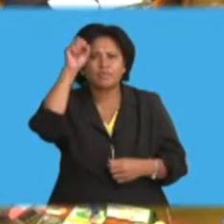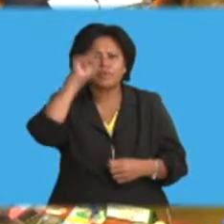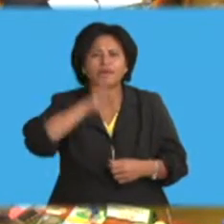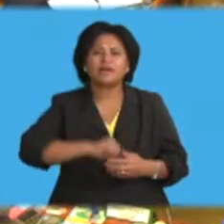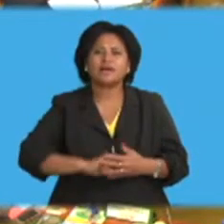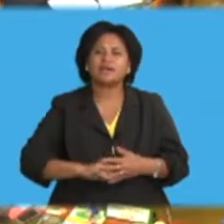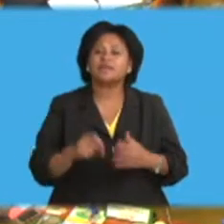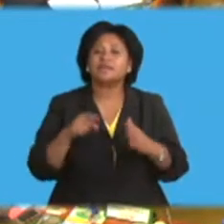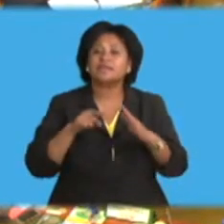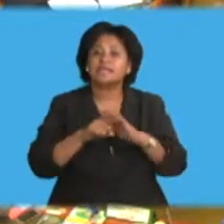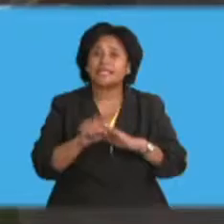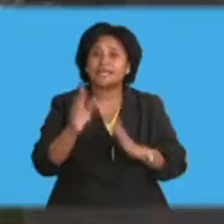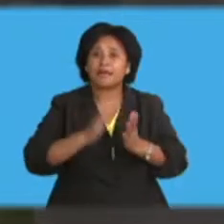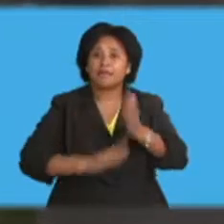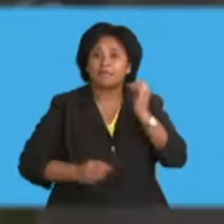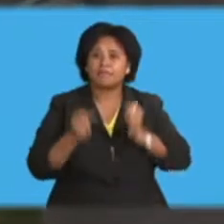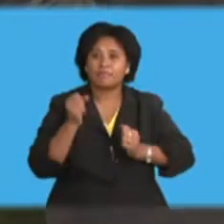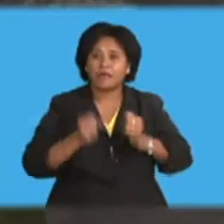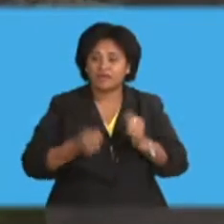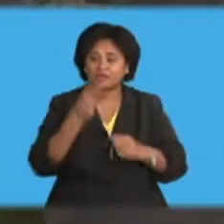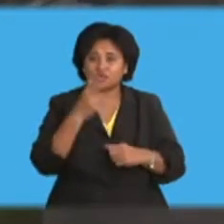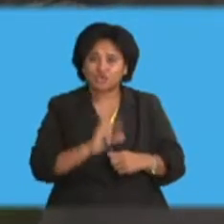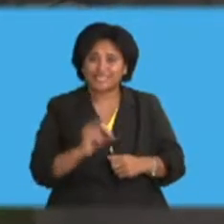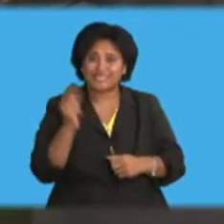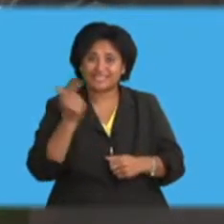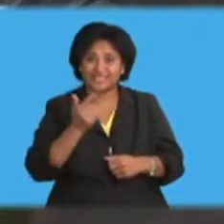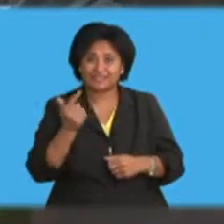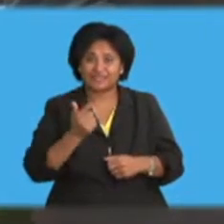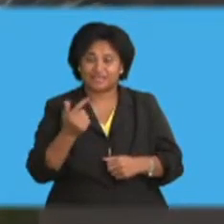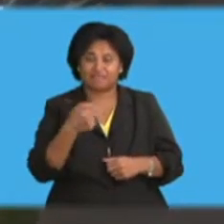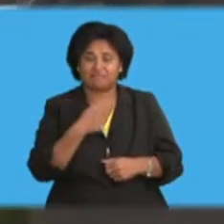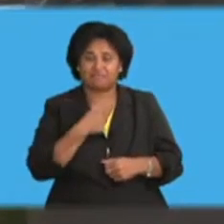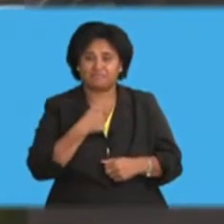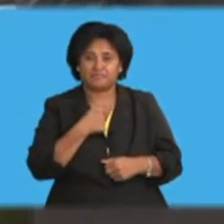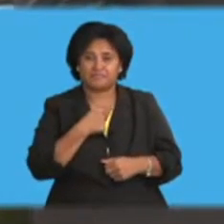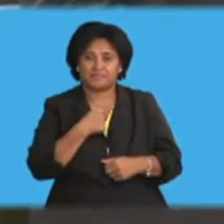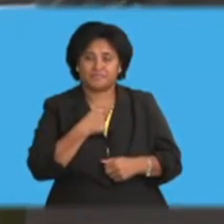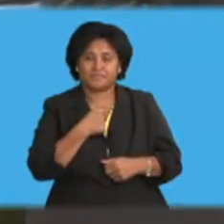that in March of 2017 I did